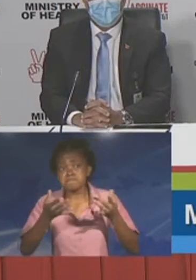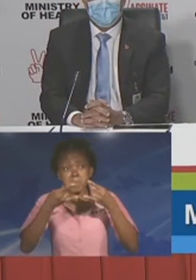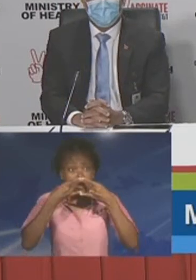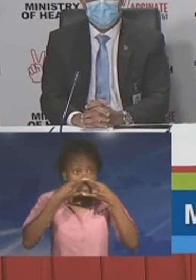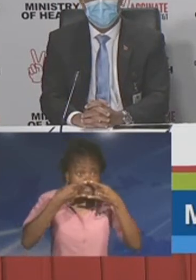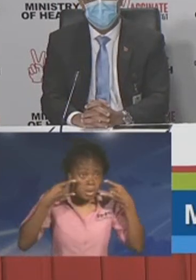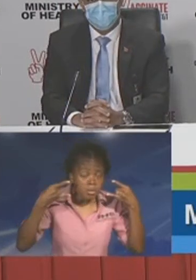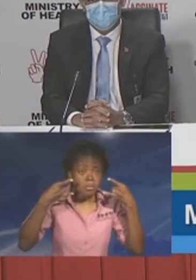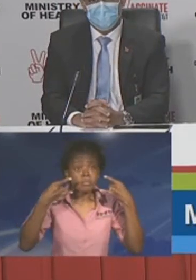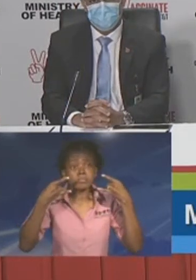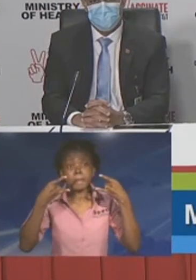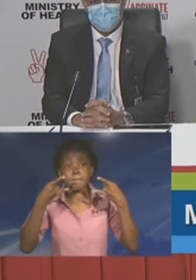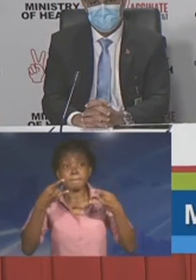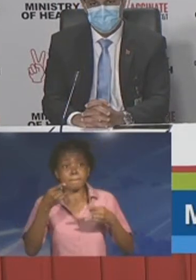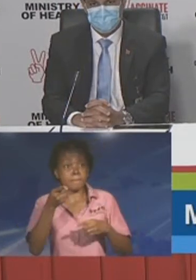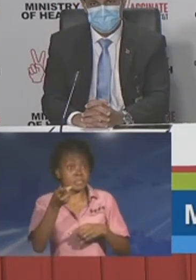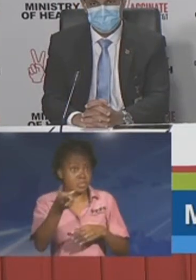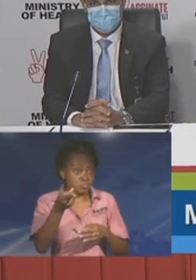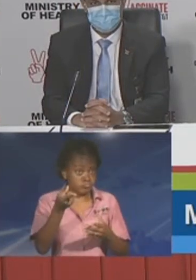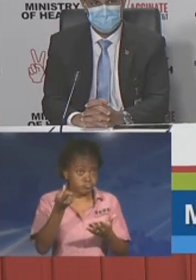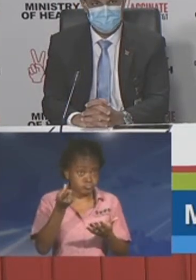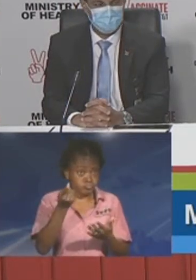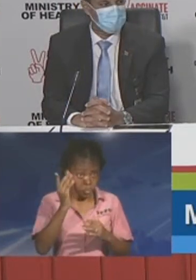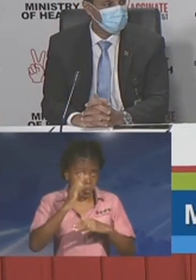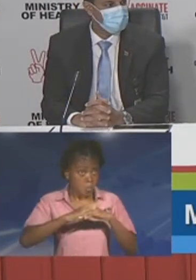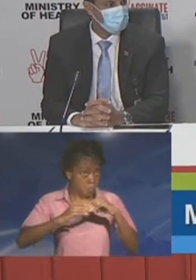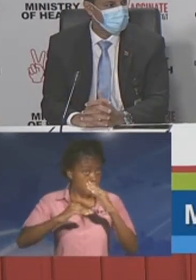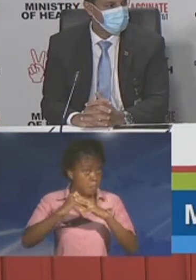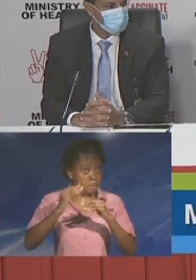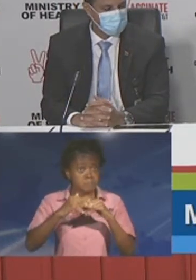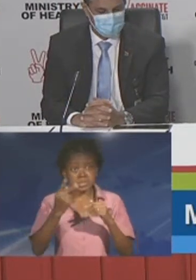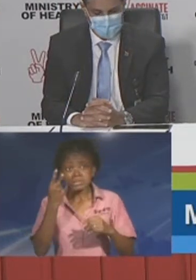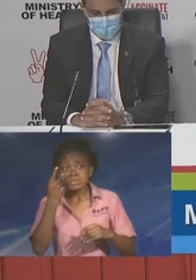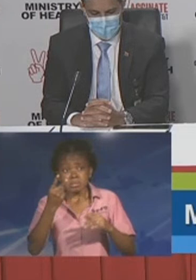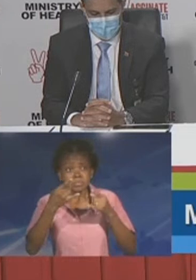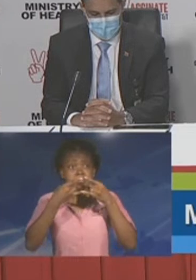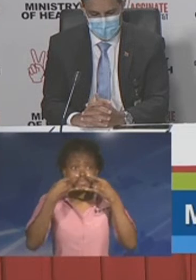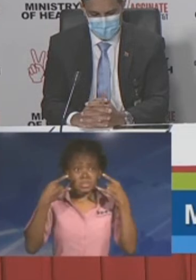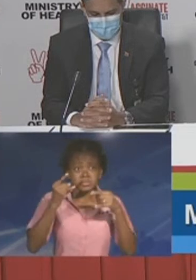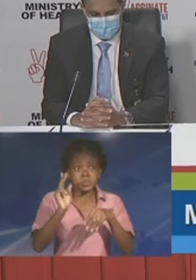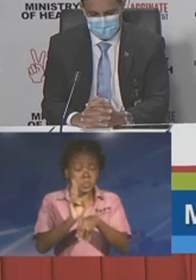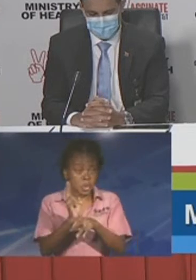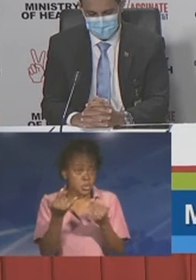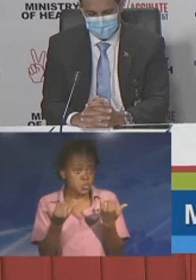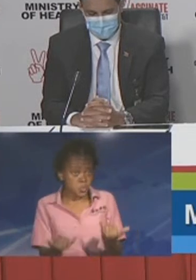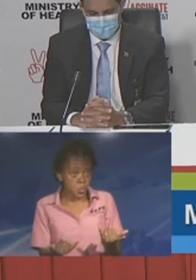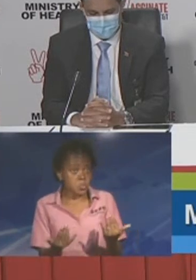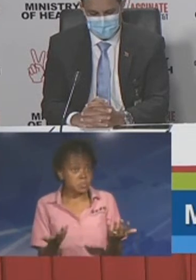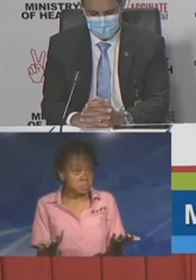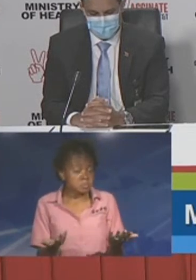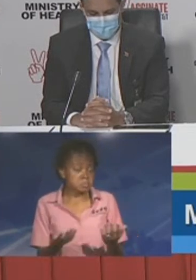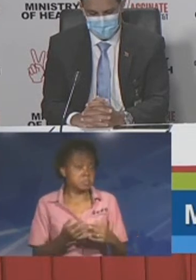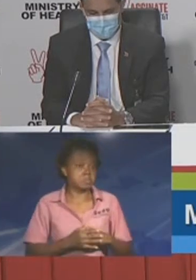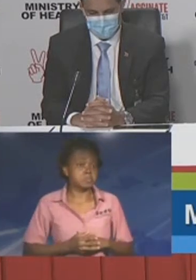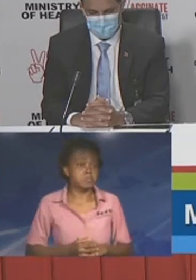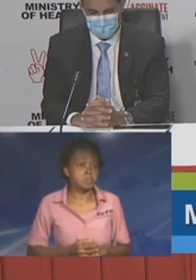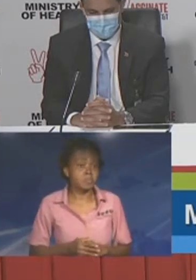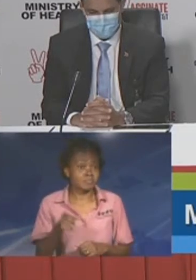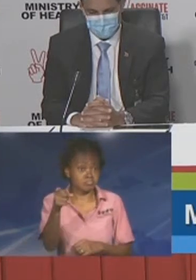mask wearing at the health facilities, as well as the recommendations for churches and